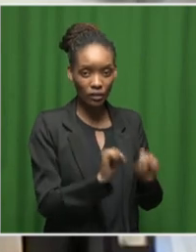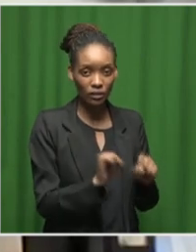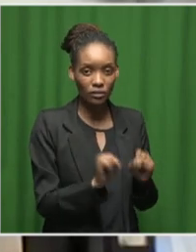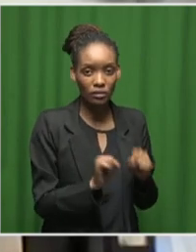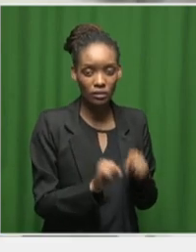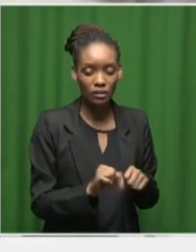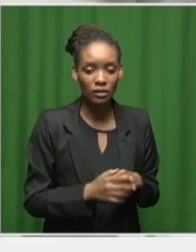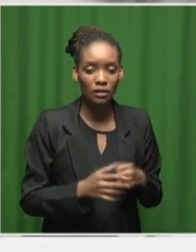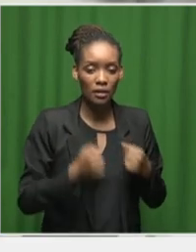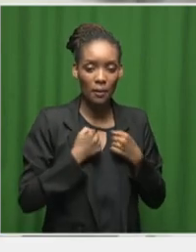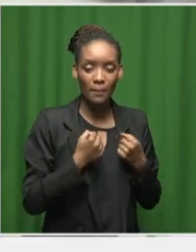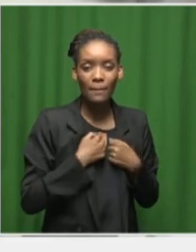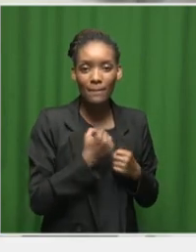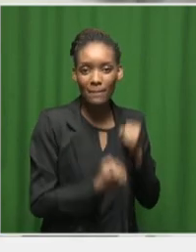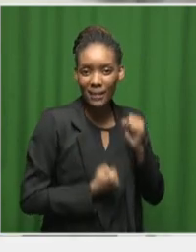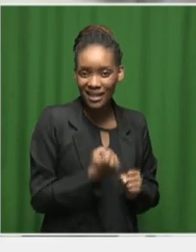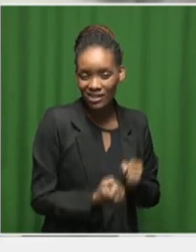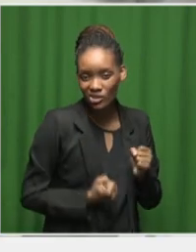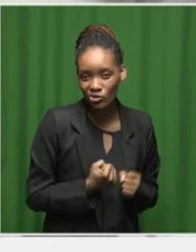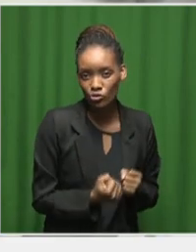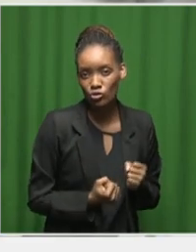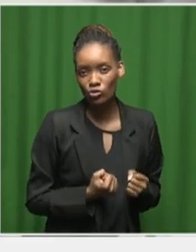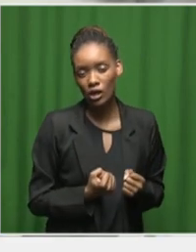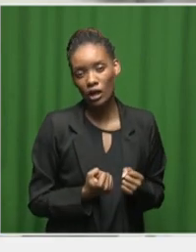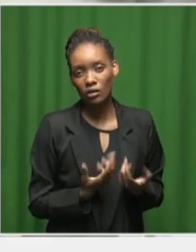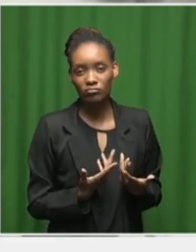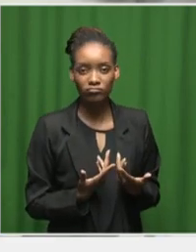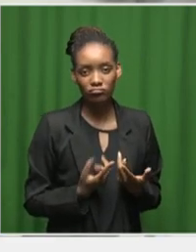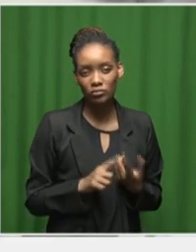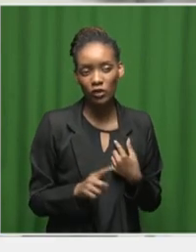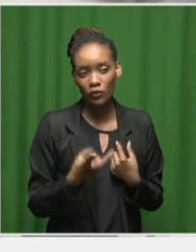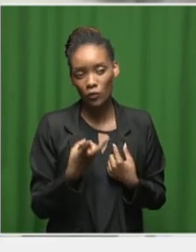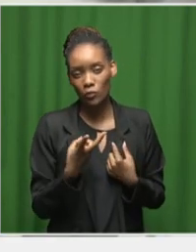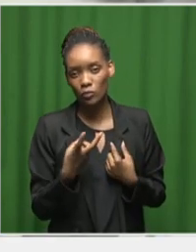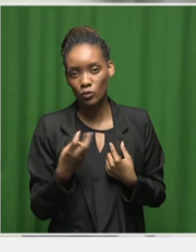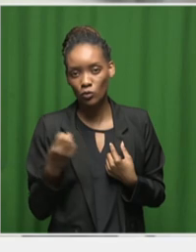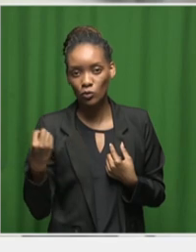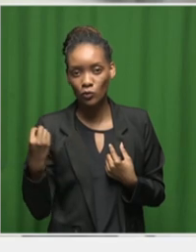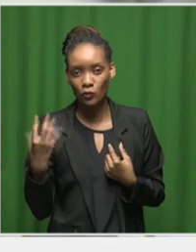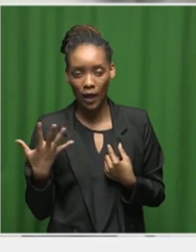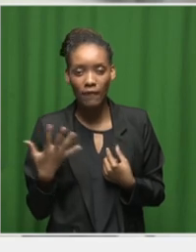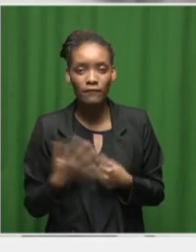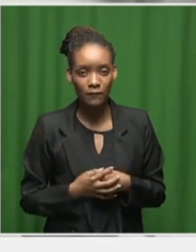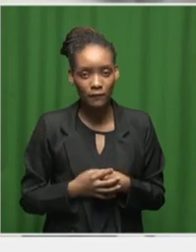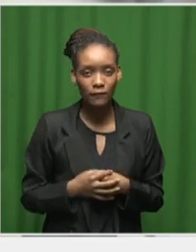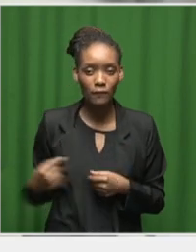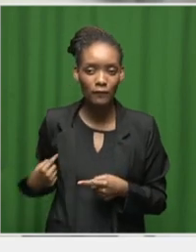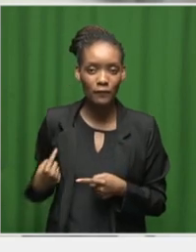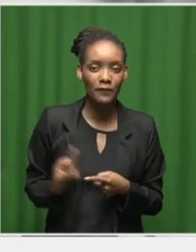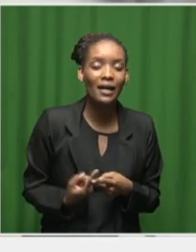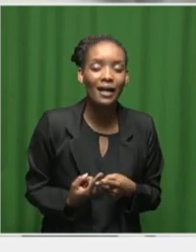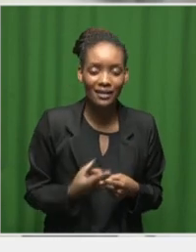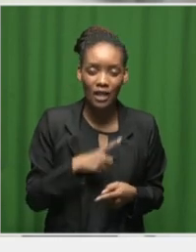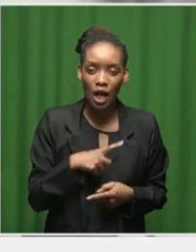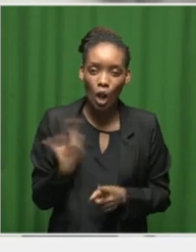My own struggle in this matter has been since 2005, you know, so it's been a very long thing.